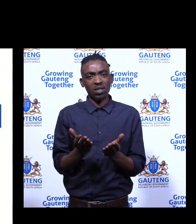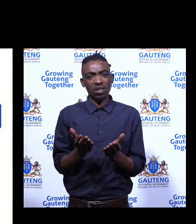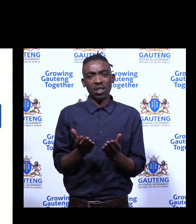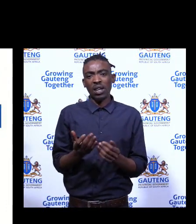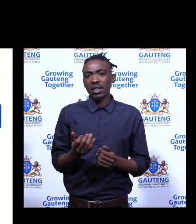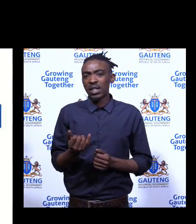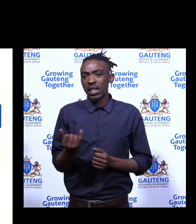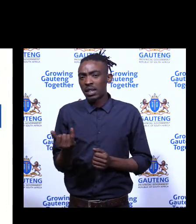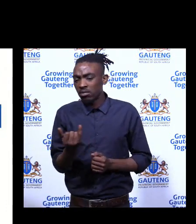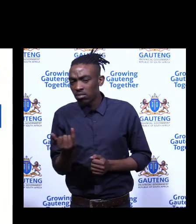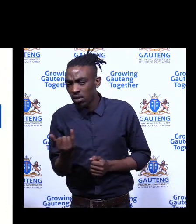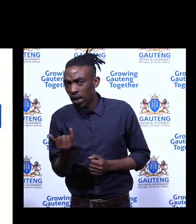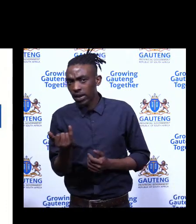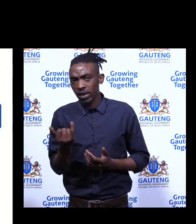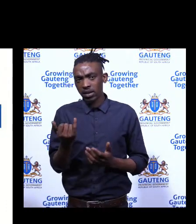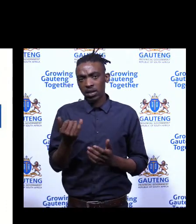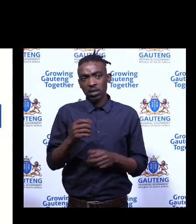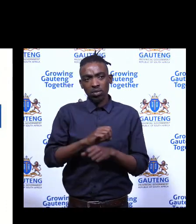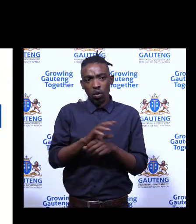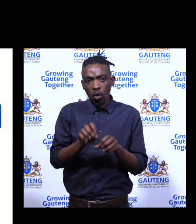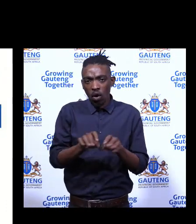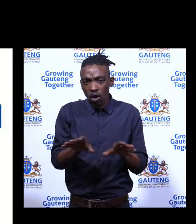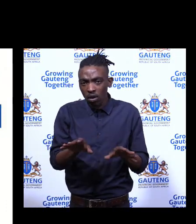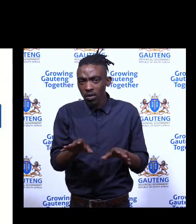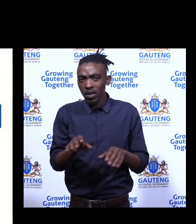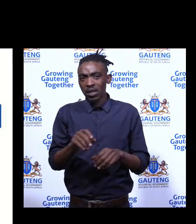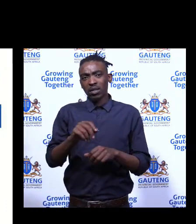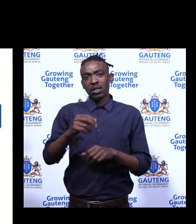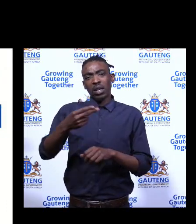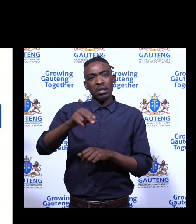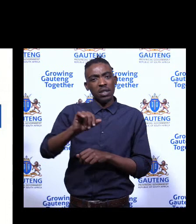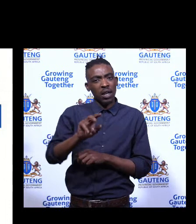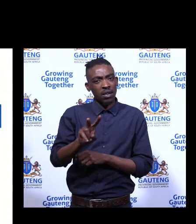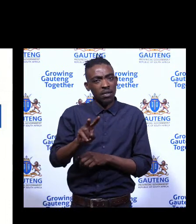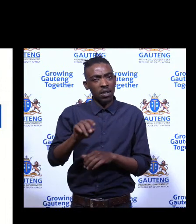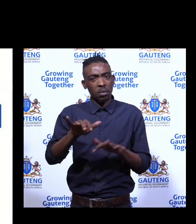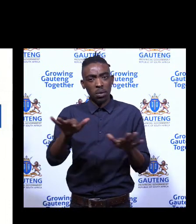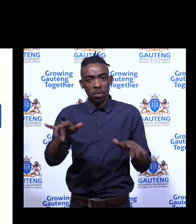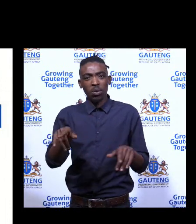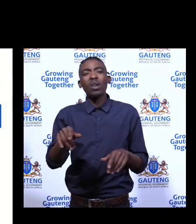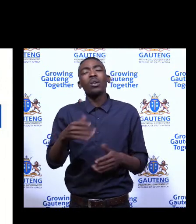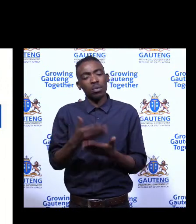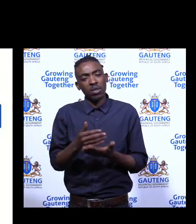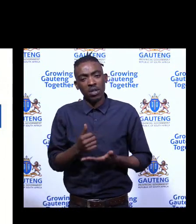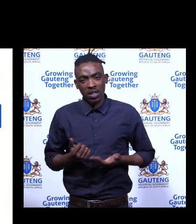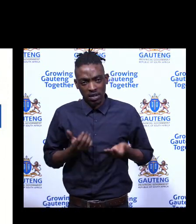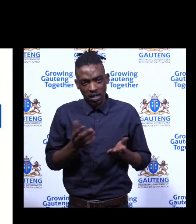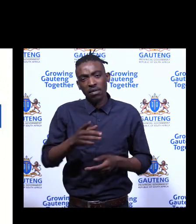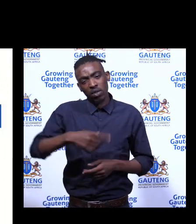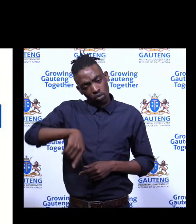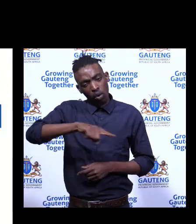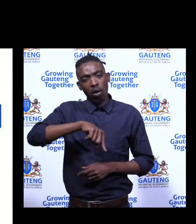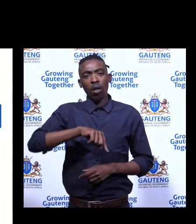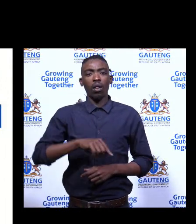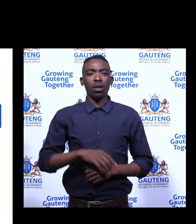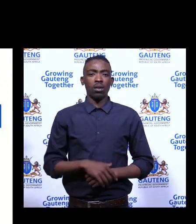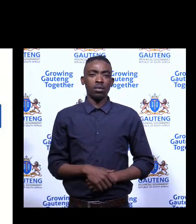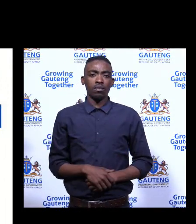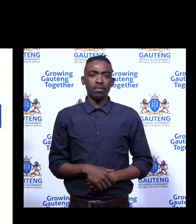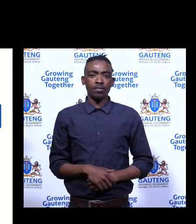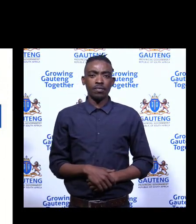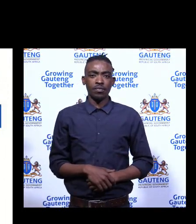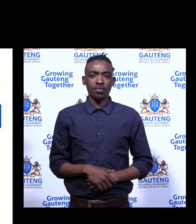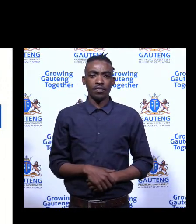may present without COVID. And there are two important ways that are there that has been